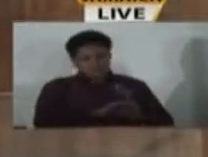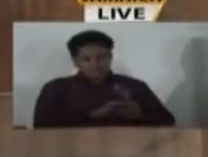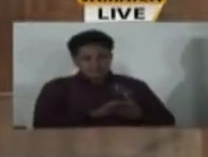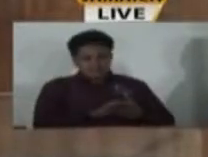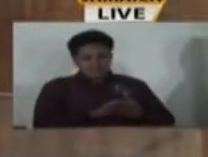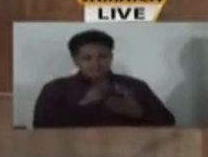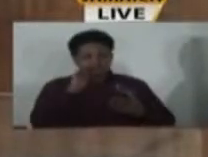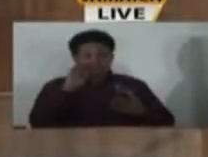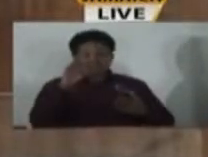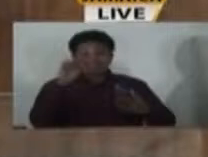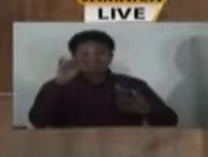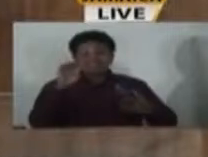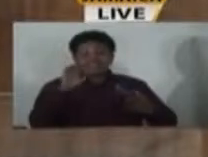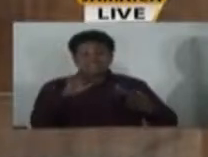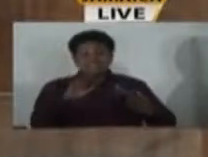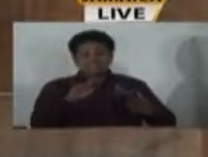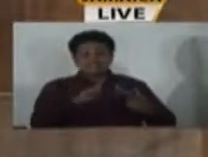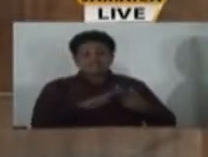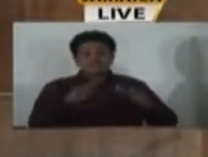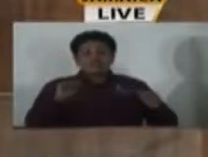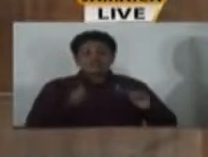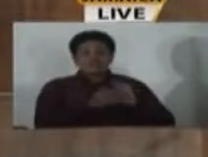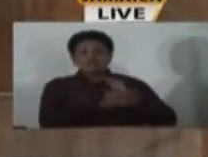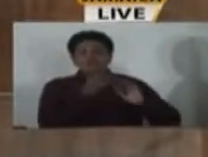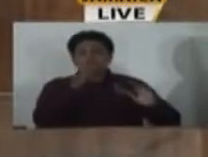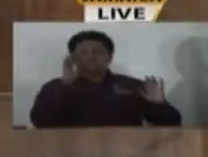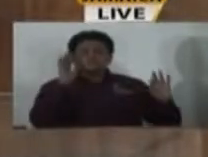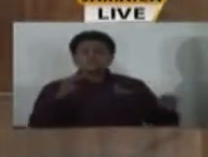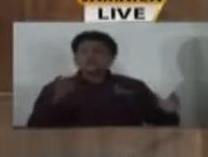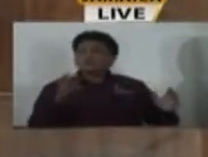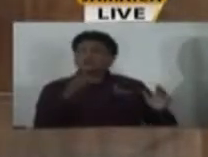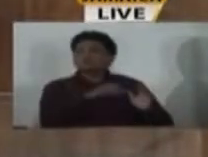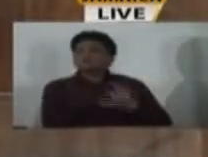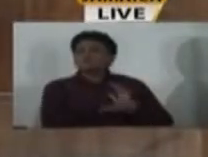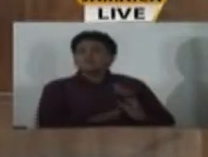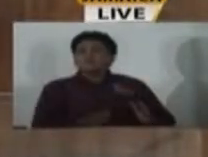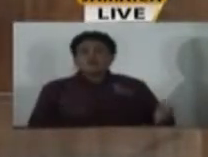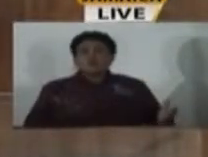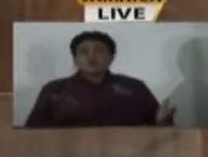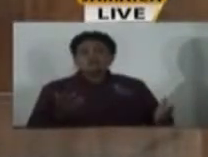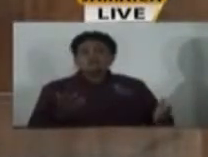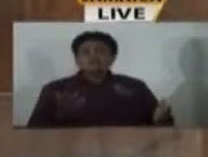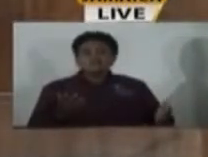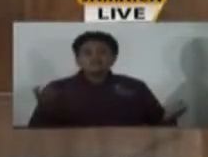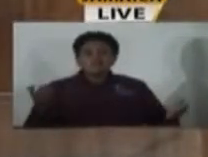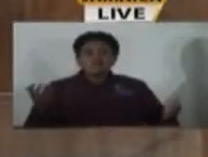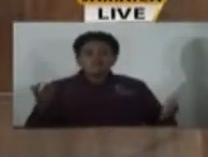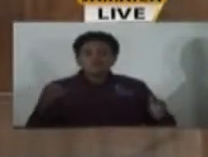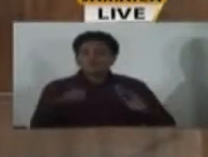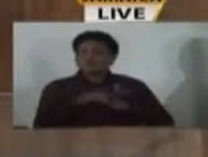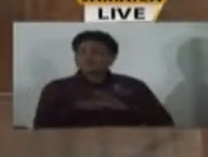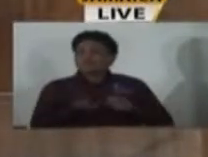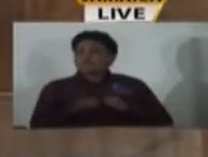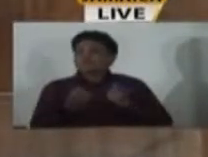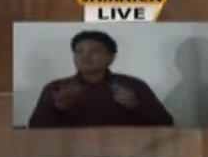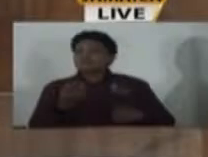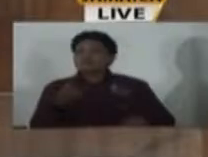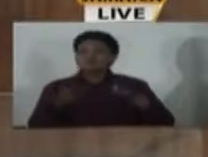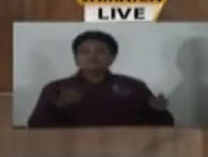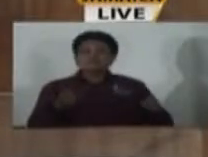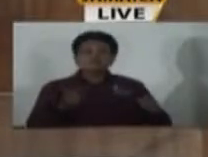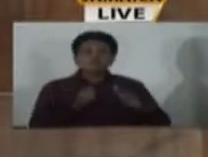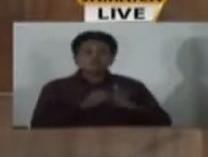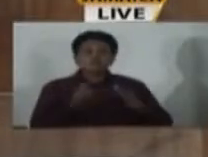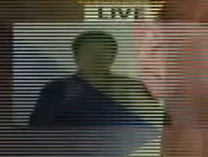the executive, the capacity to determine what is criminal, what amounts to a criminal offense, without